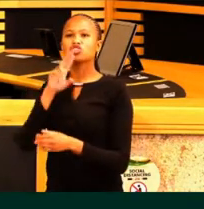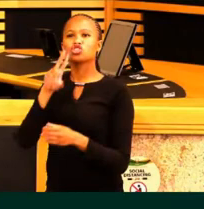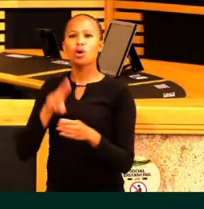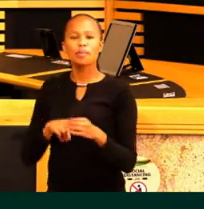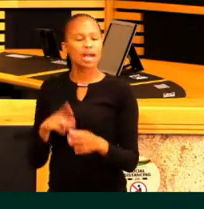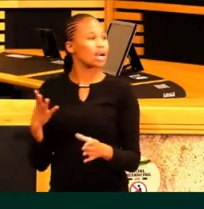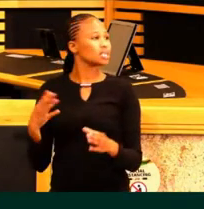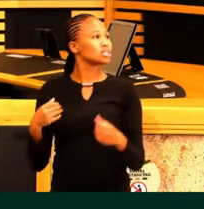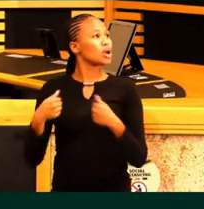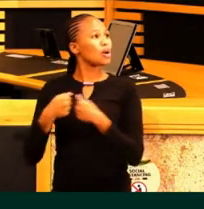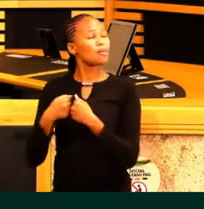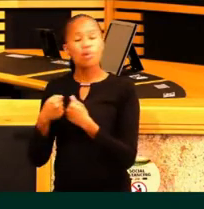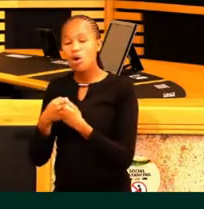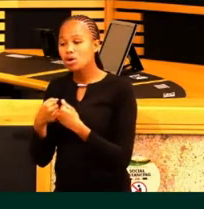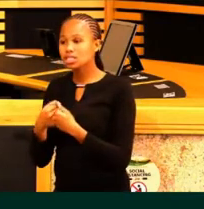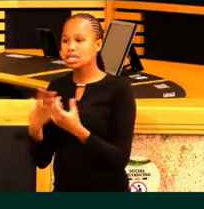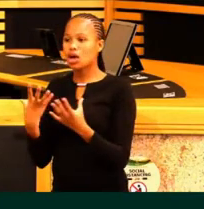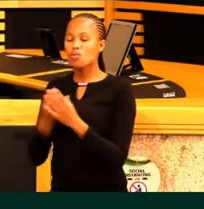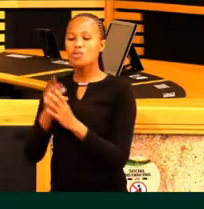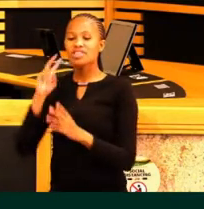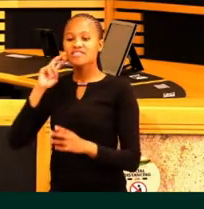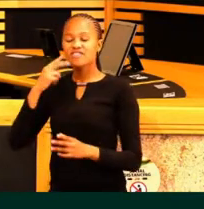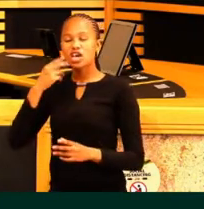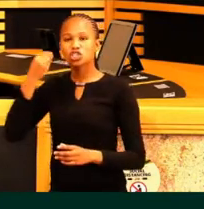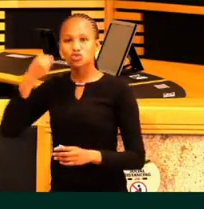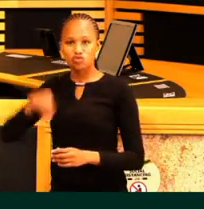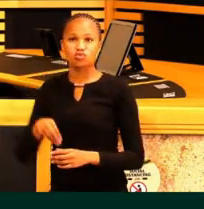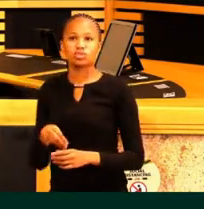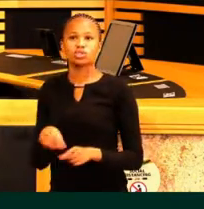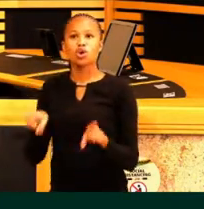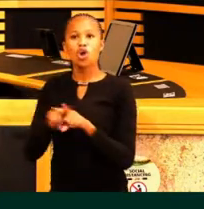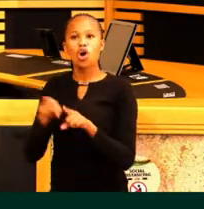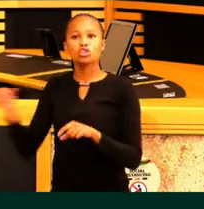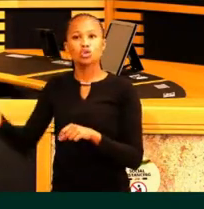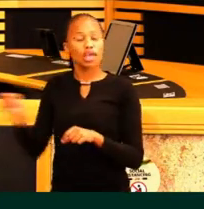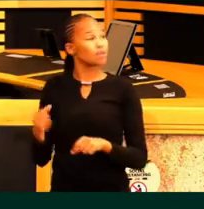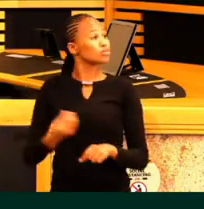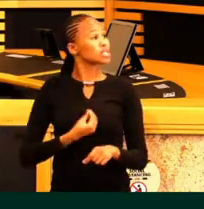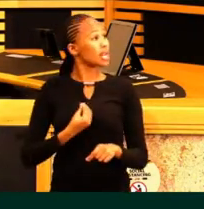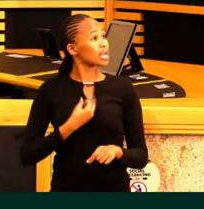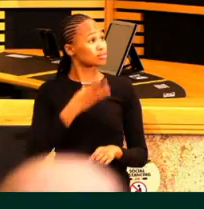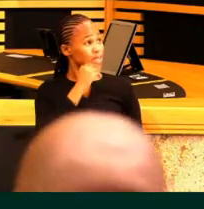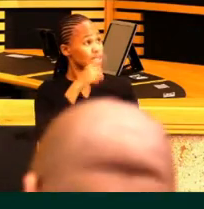markets with veg and fruit they are also employing young people